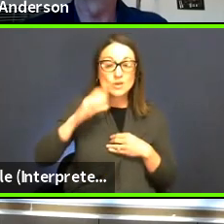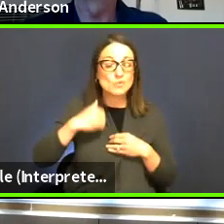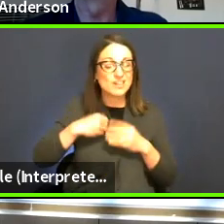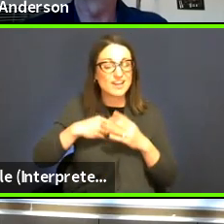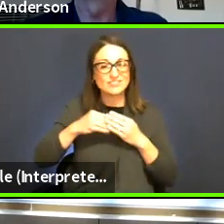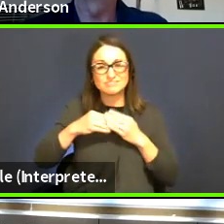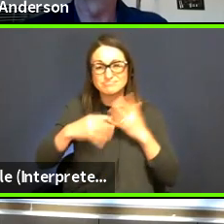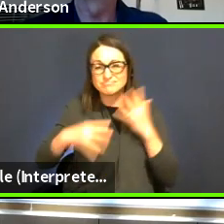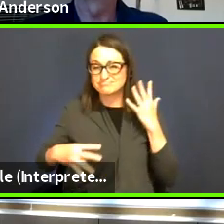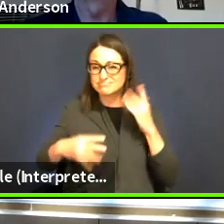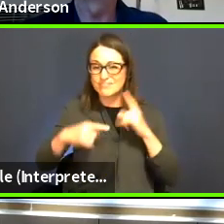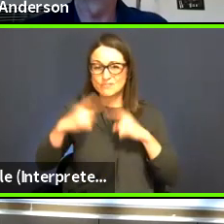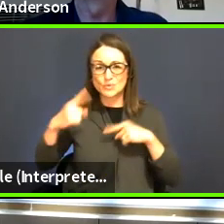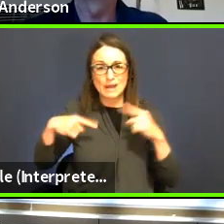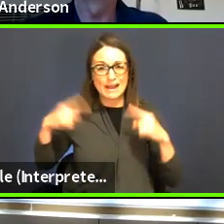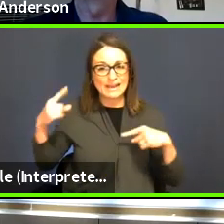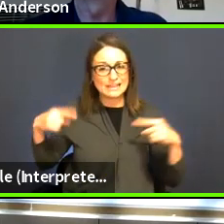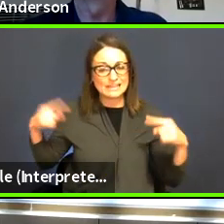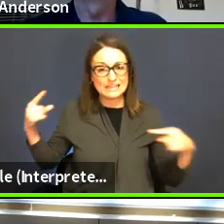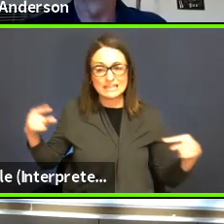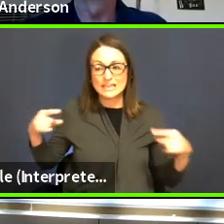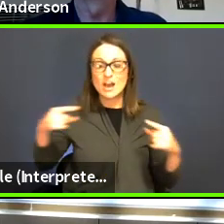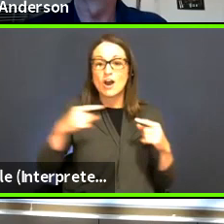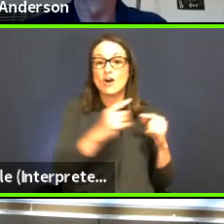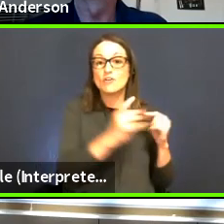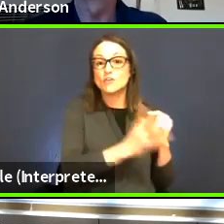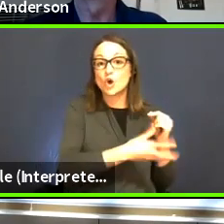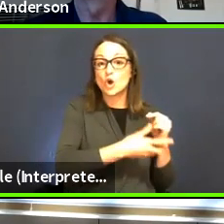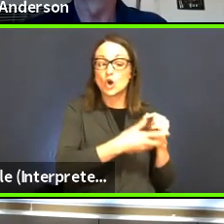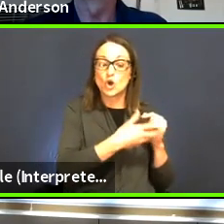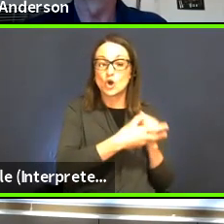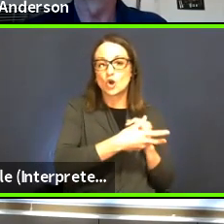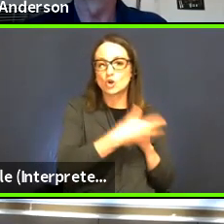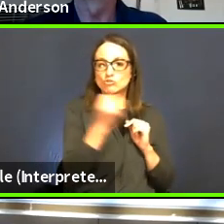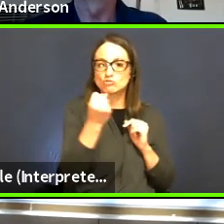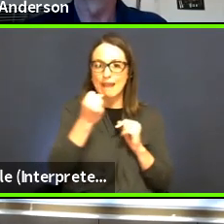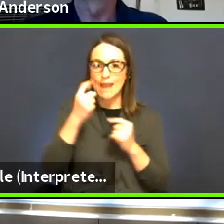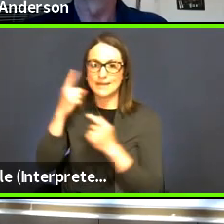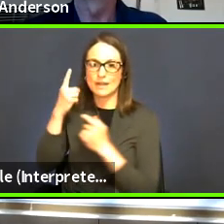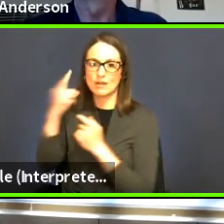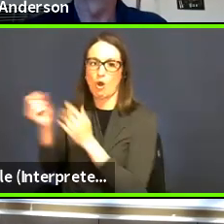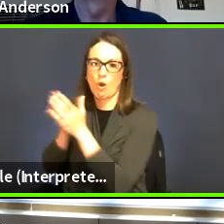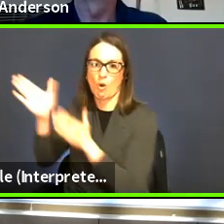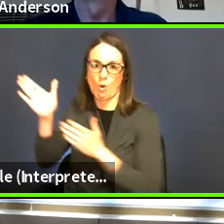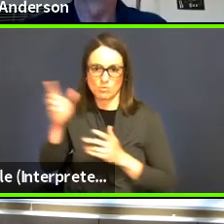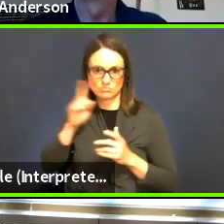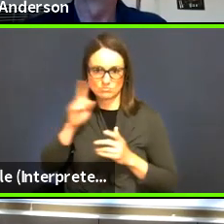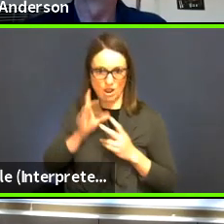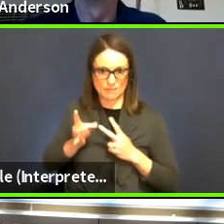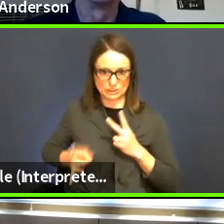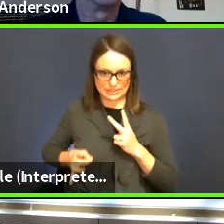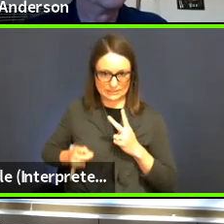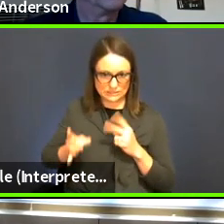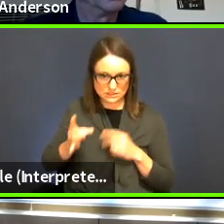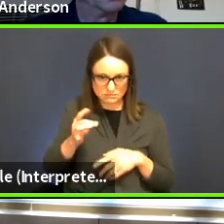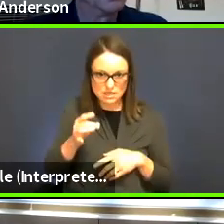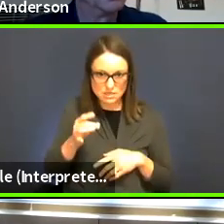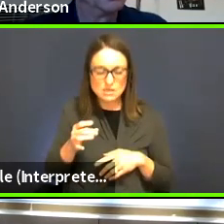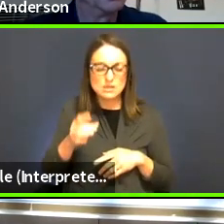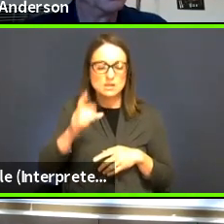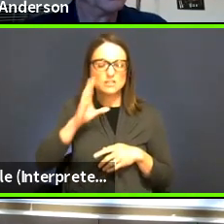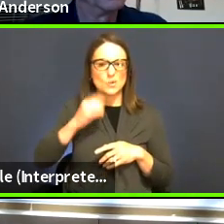variety of grab and go options as we did in the spring. We're going to expand that to the degree that we can, to have